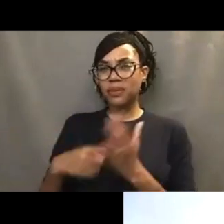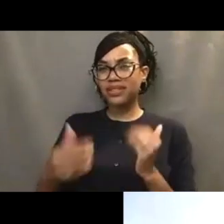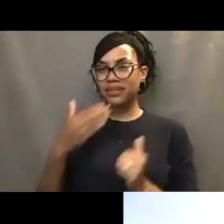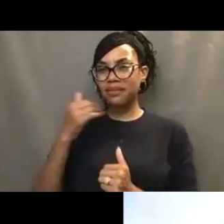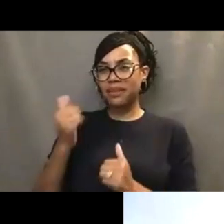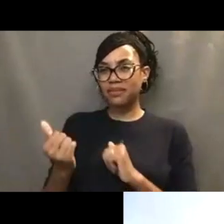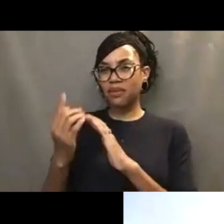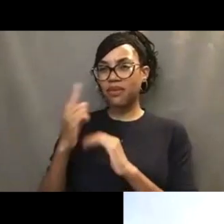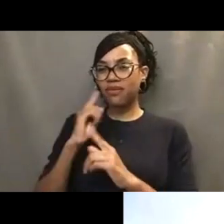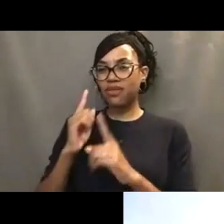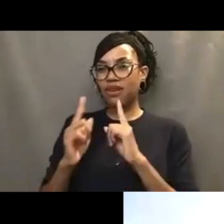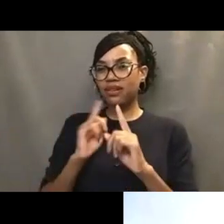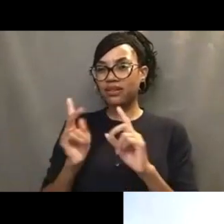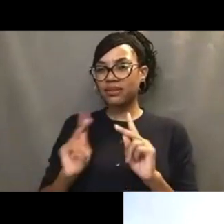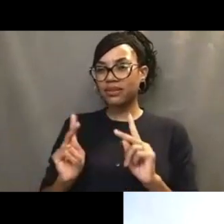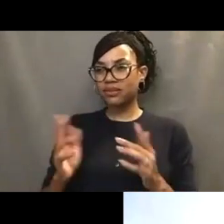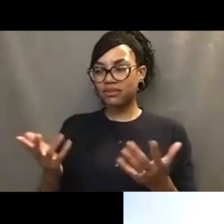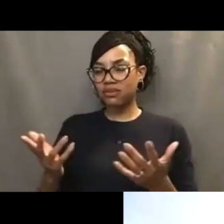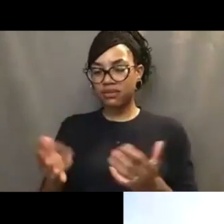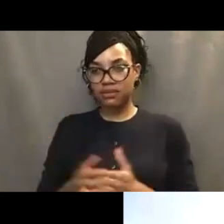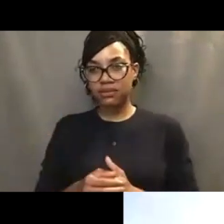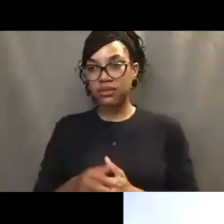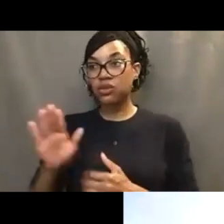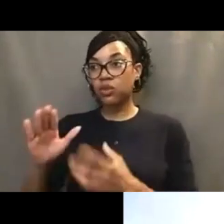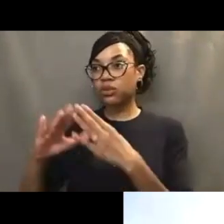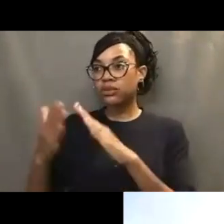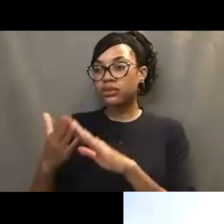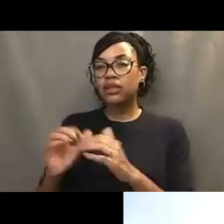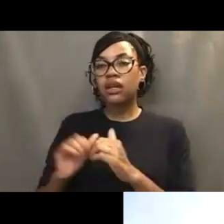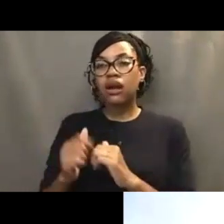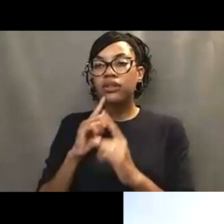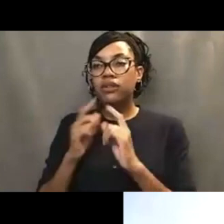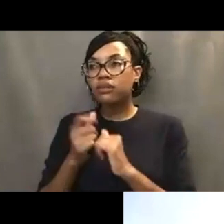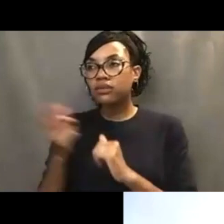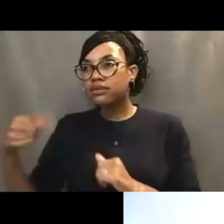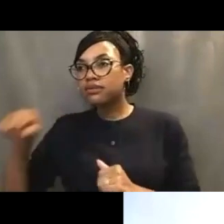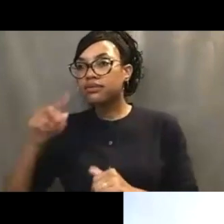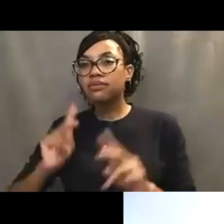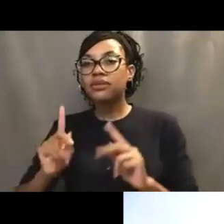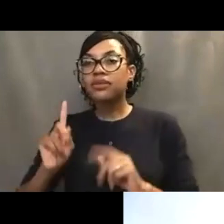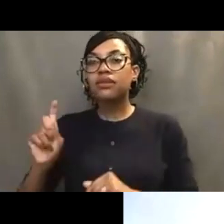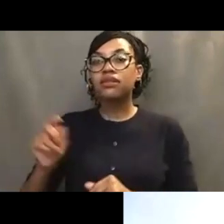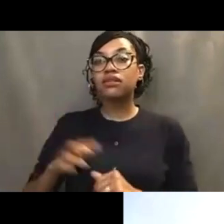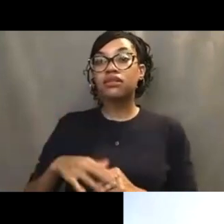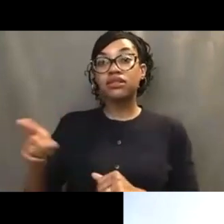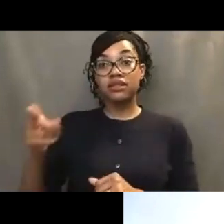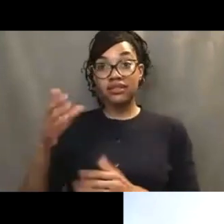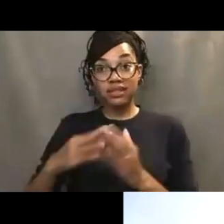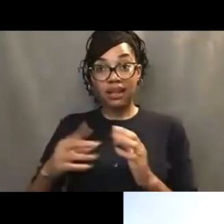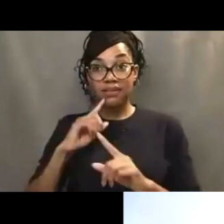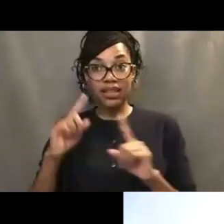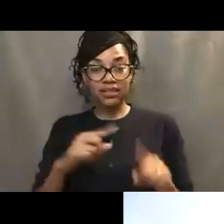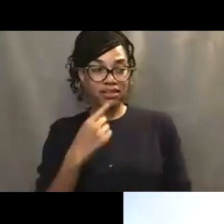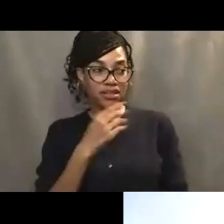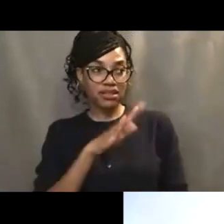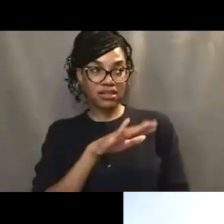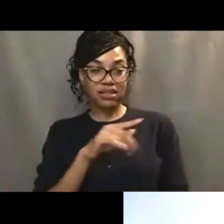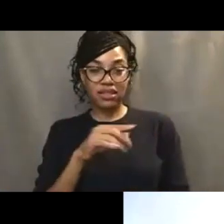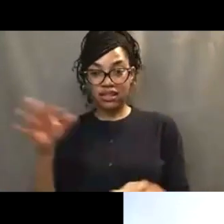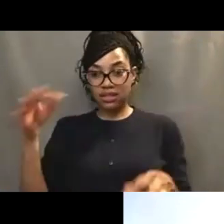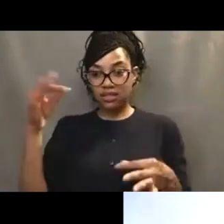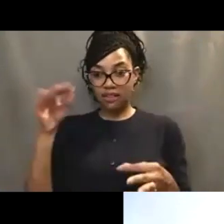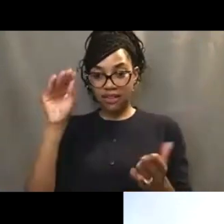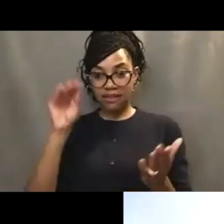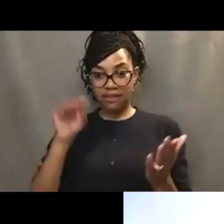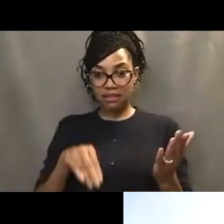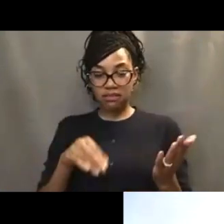people, in the community that you represent? And some of them said, surveys are not going to work.